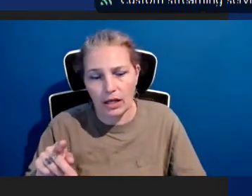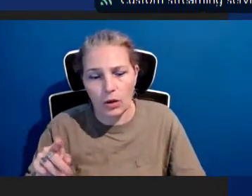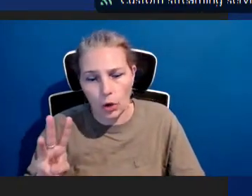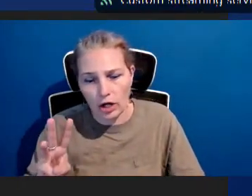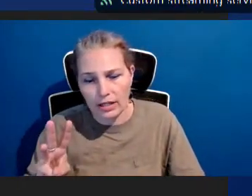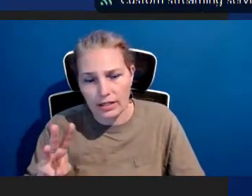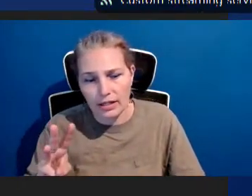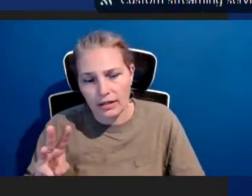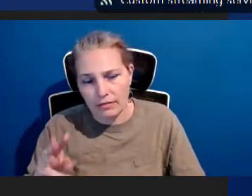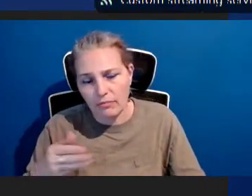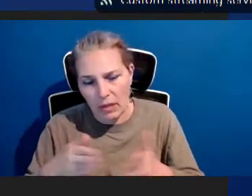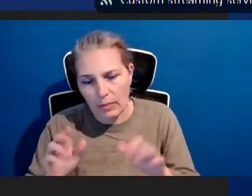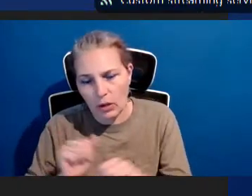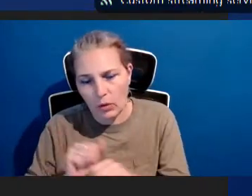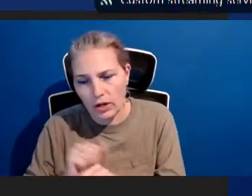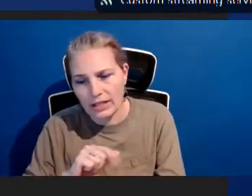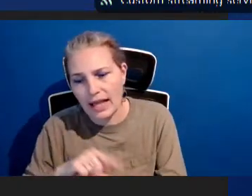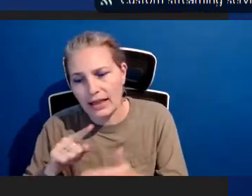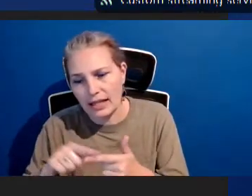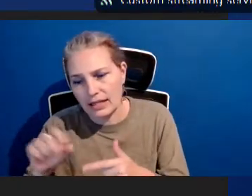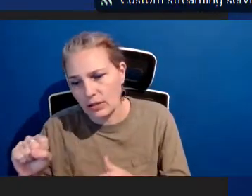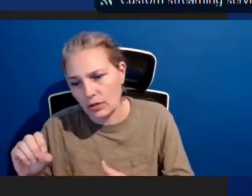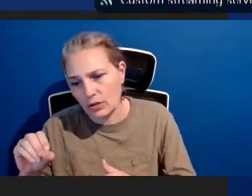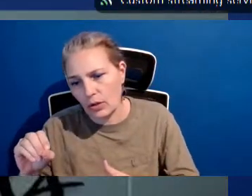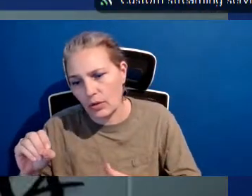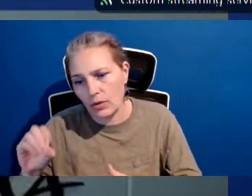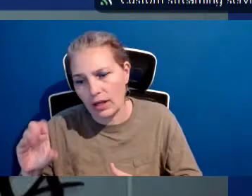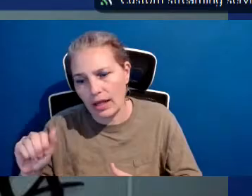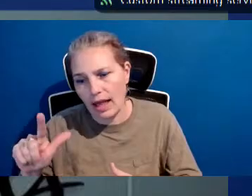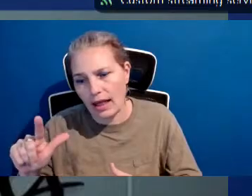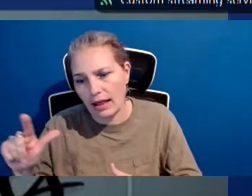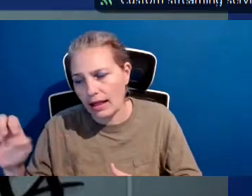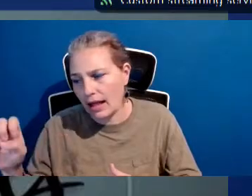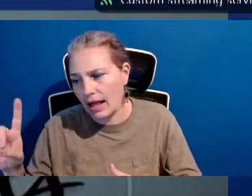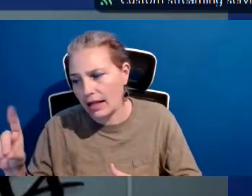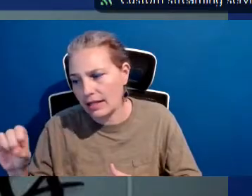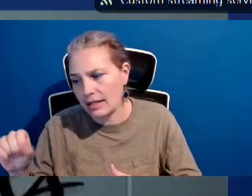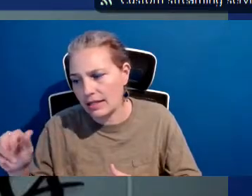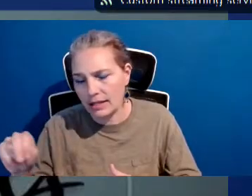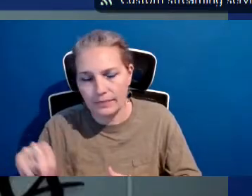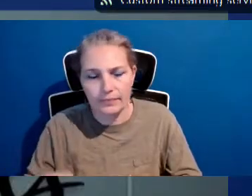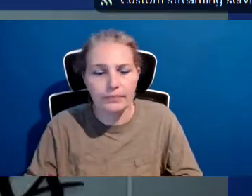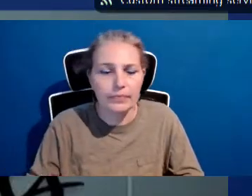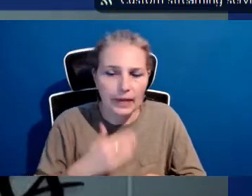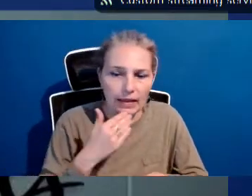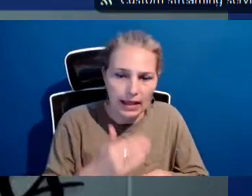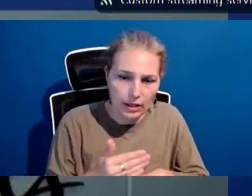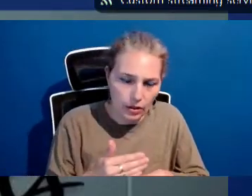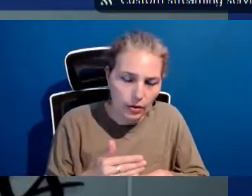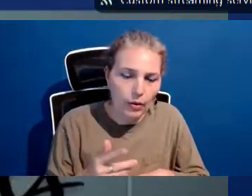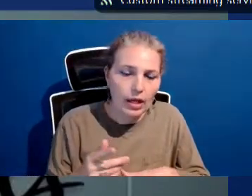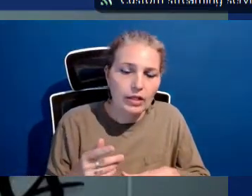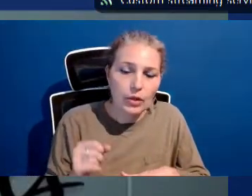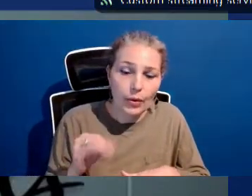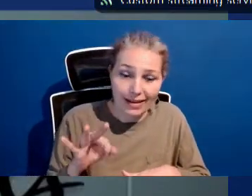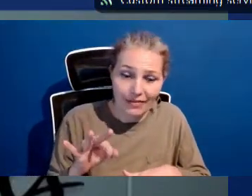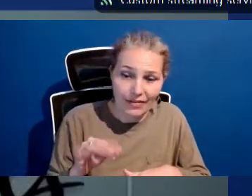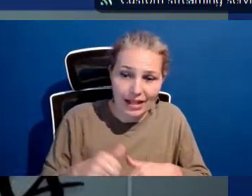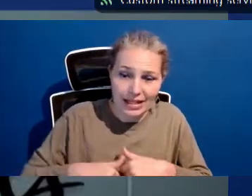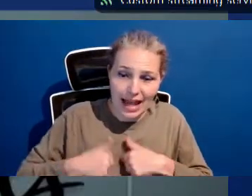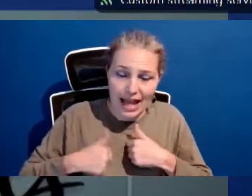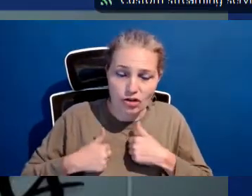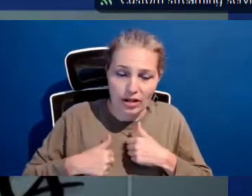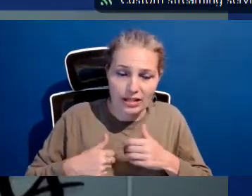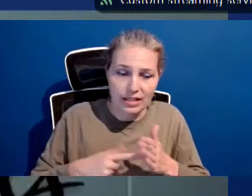SoCal Edison, and a rep from our water agencies. Great. And so, as you said, a multi-part question. So if an address is